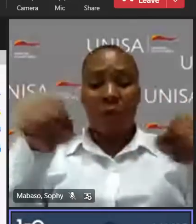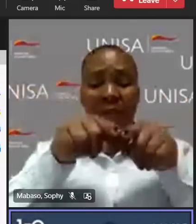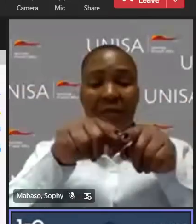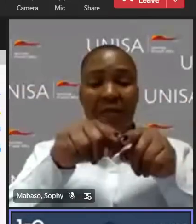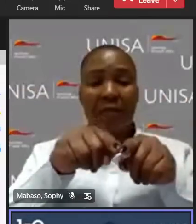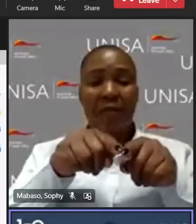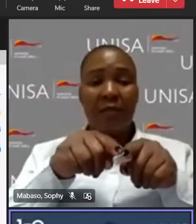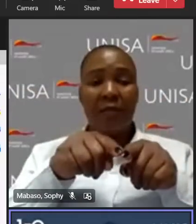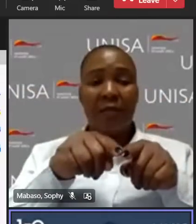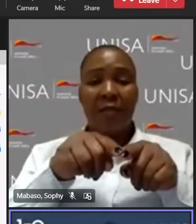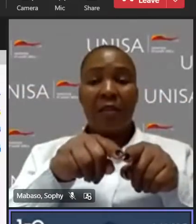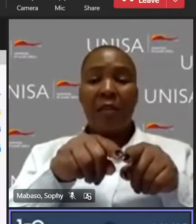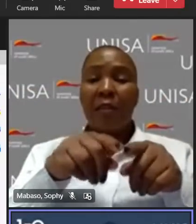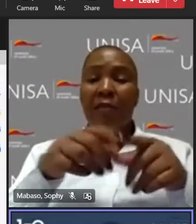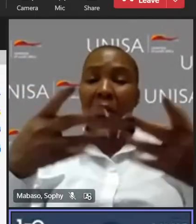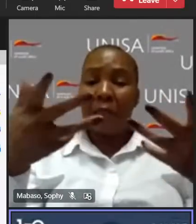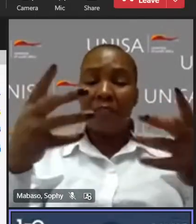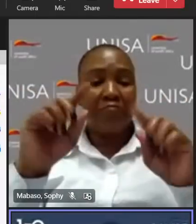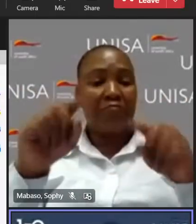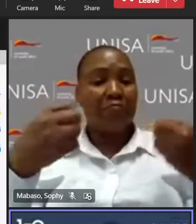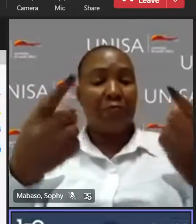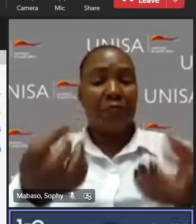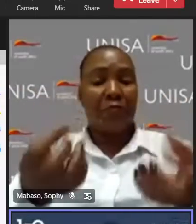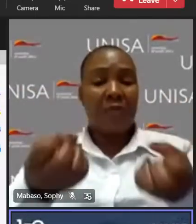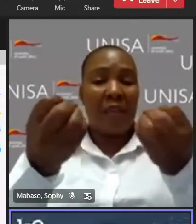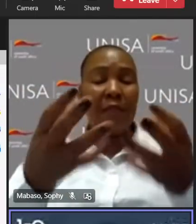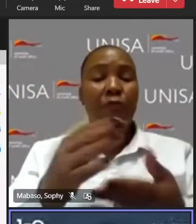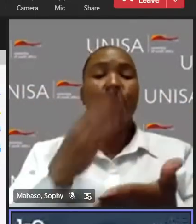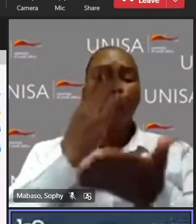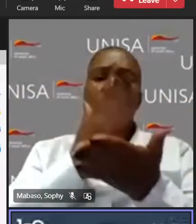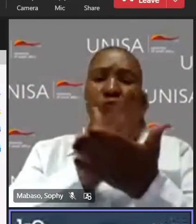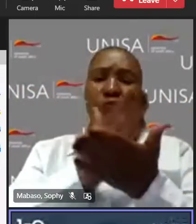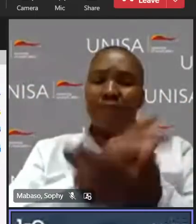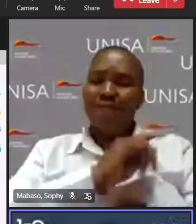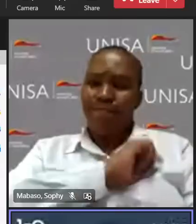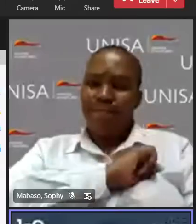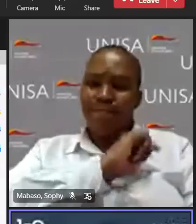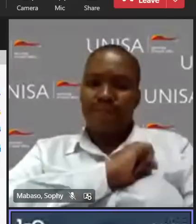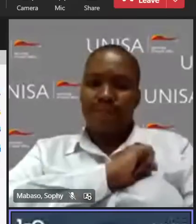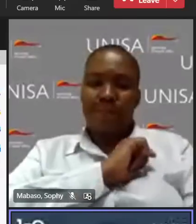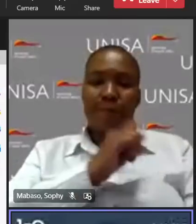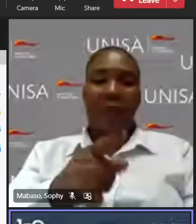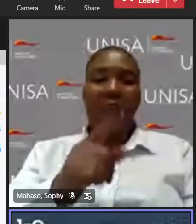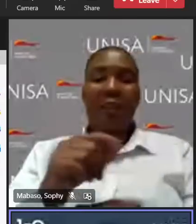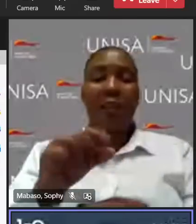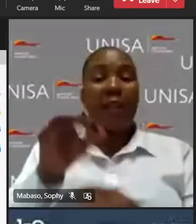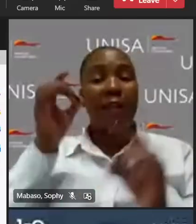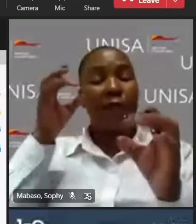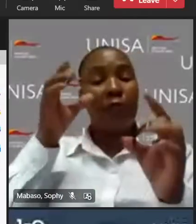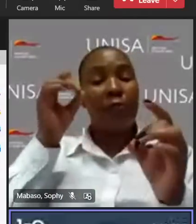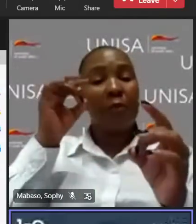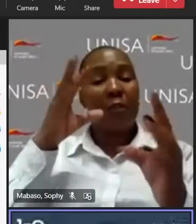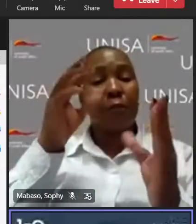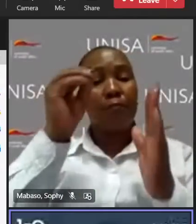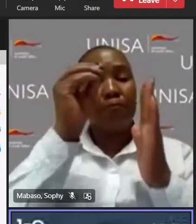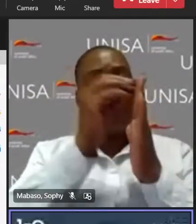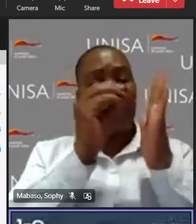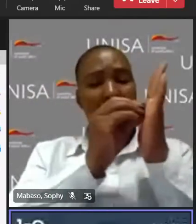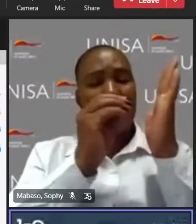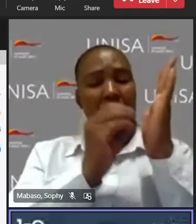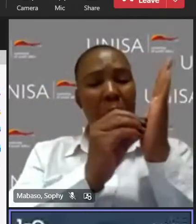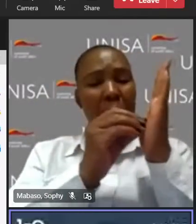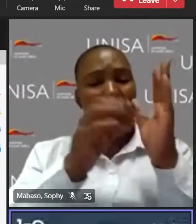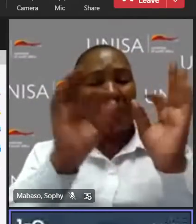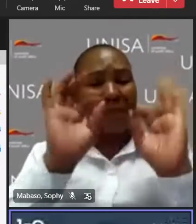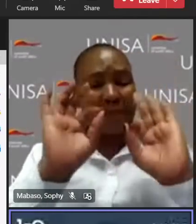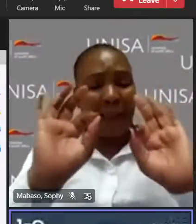cannot submit. So if you are sure that the address information that you have provided is correct, you